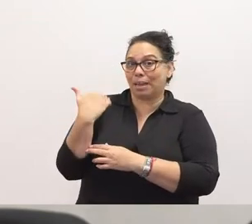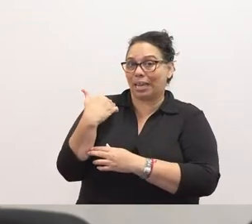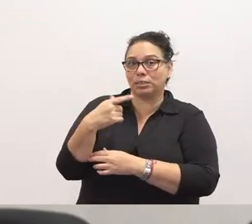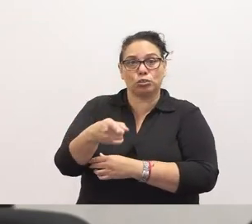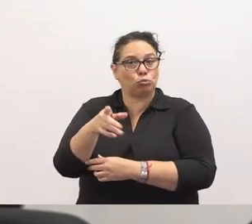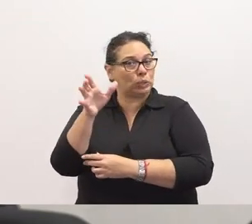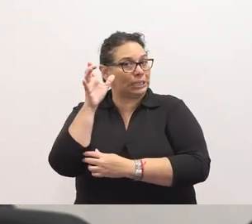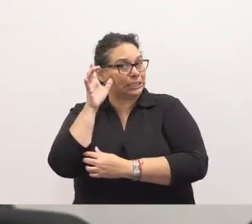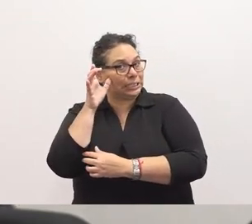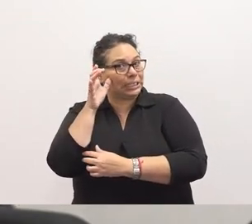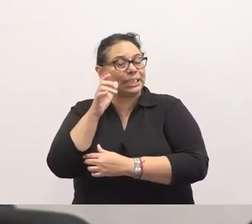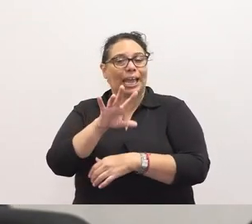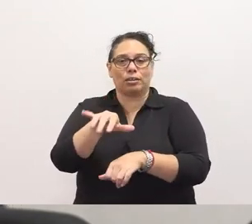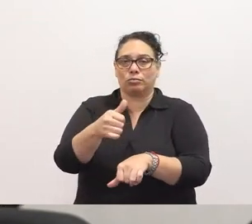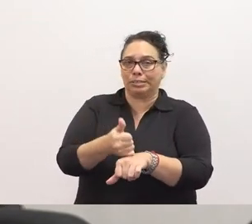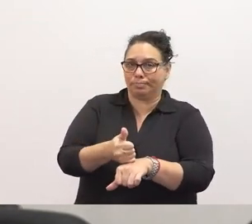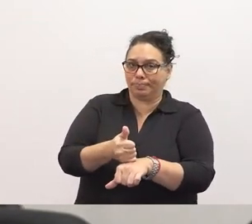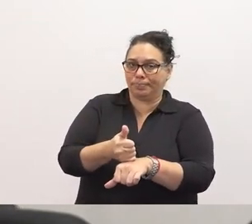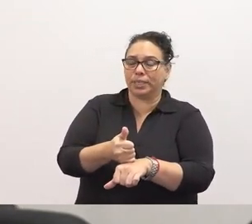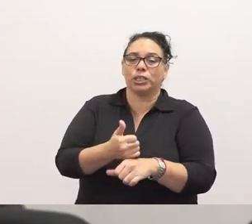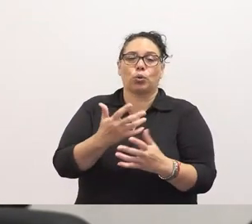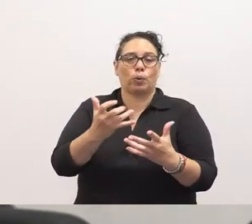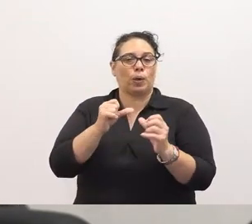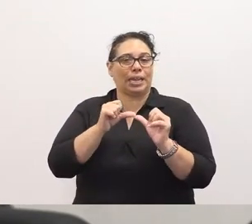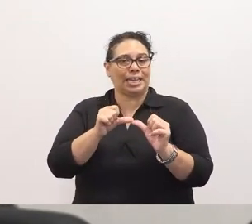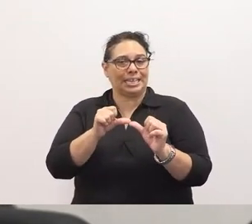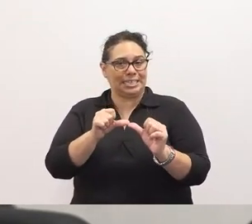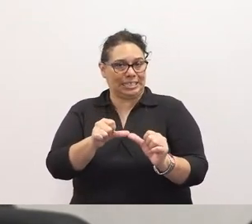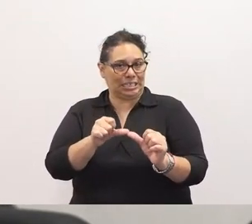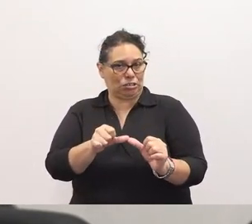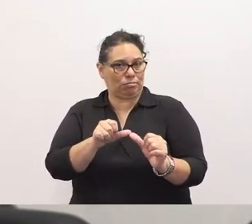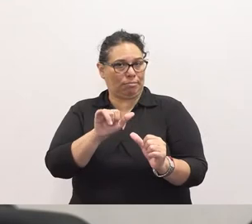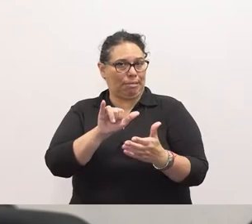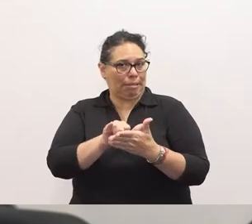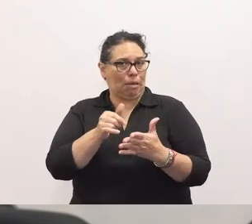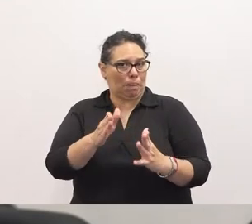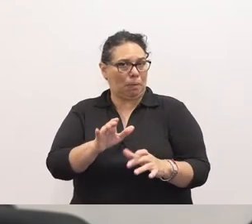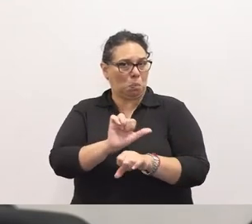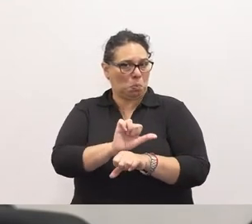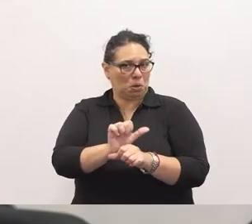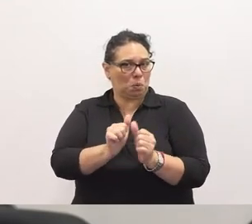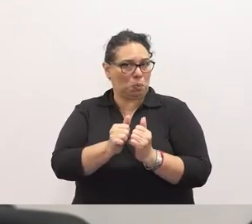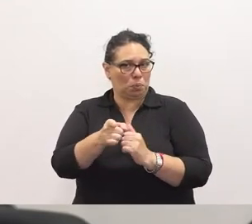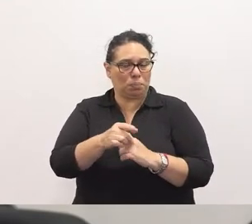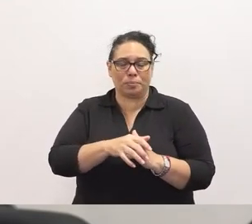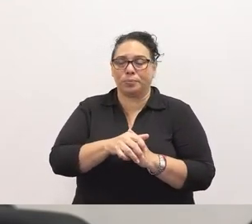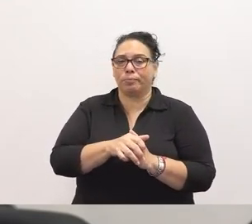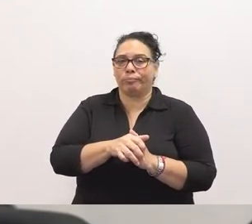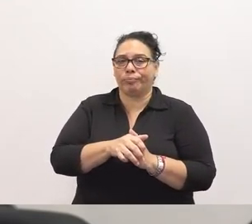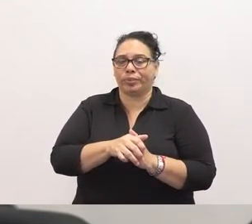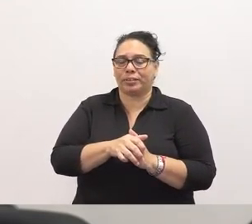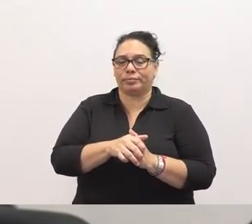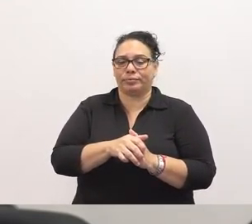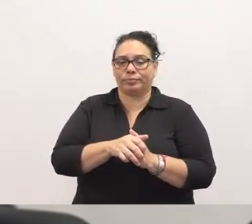listen and you implement. So we want to continue to work with you. So